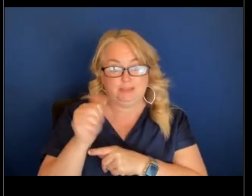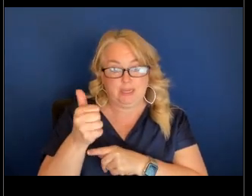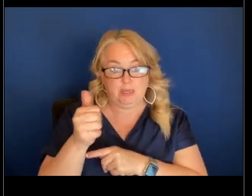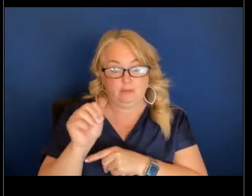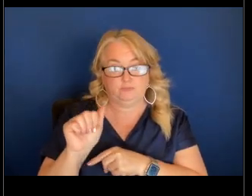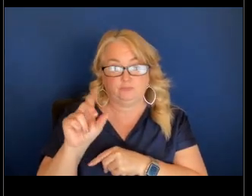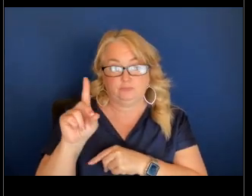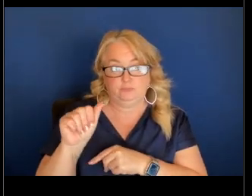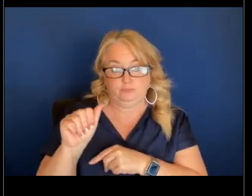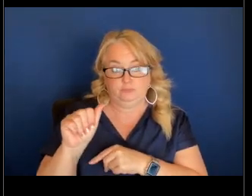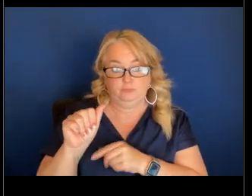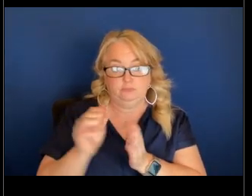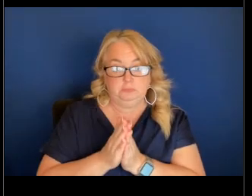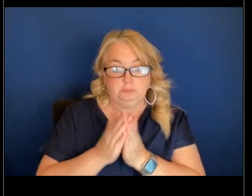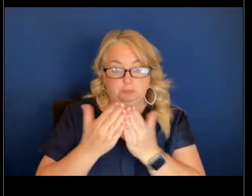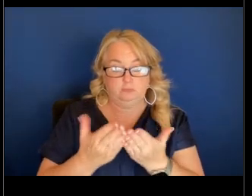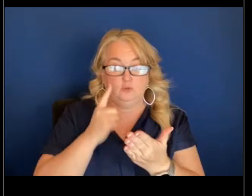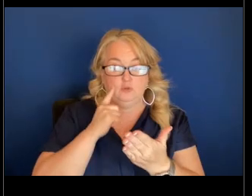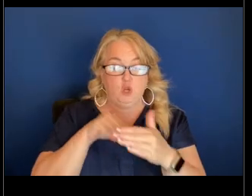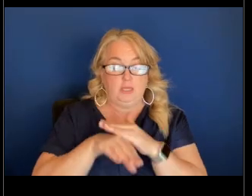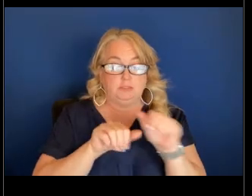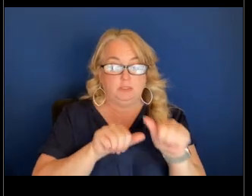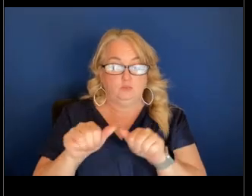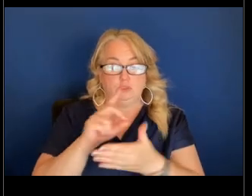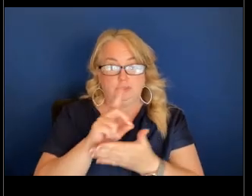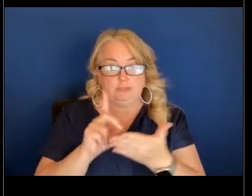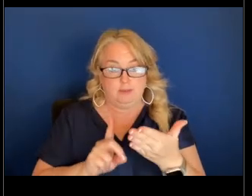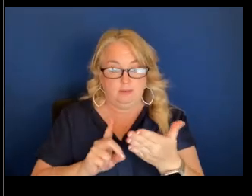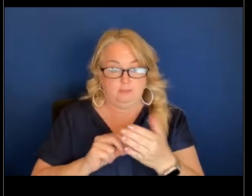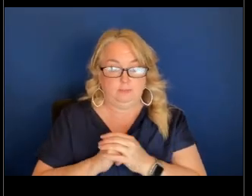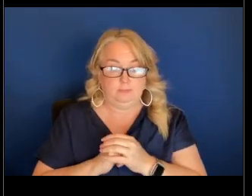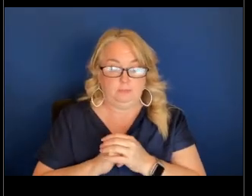ADA standards for accessible design.